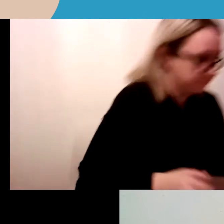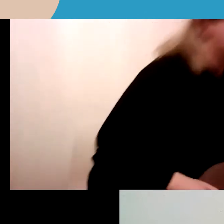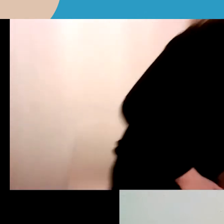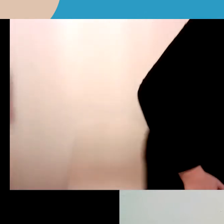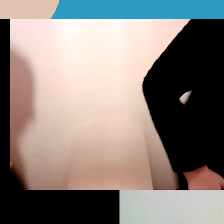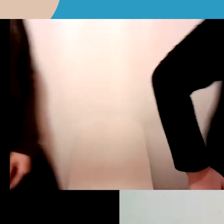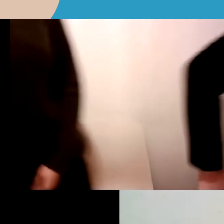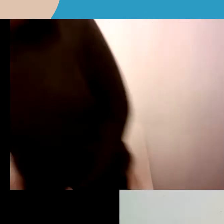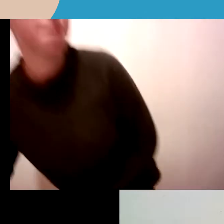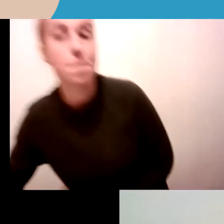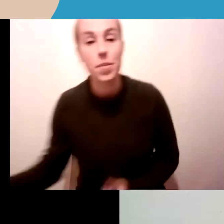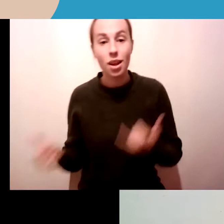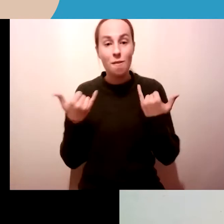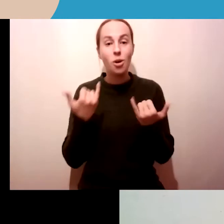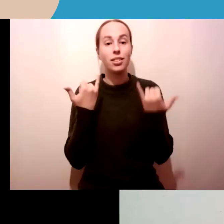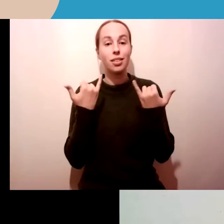address the